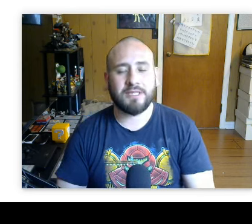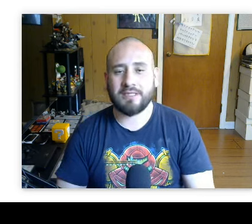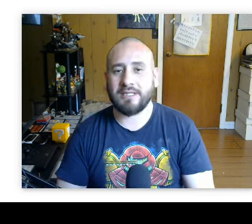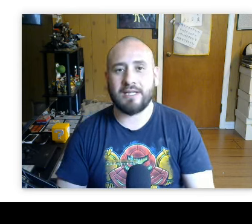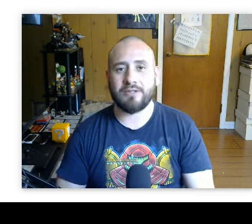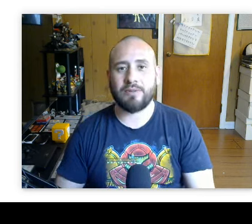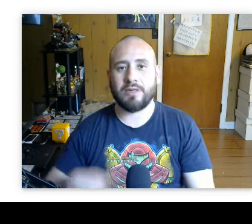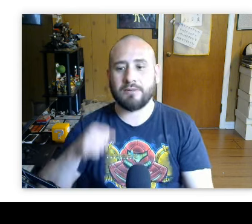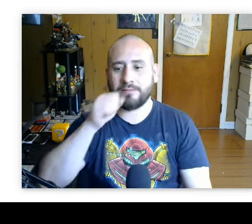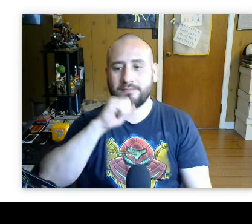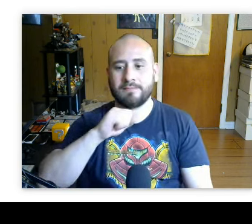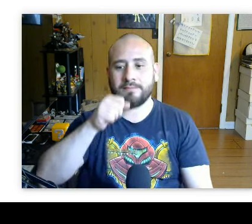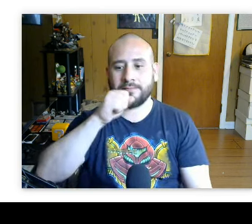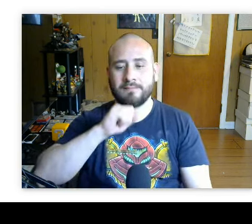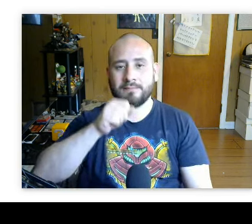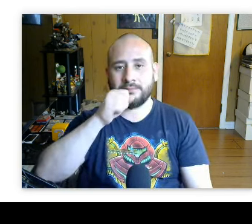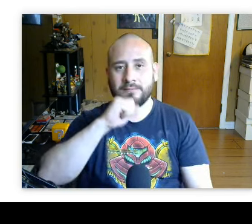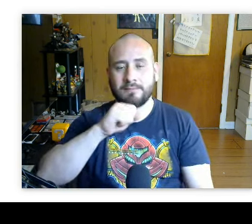Just eat an ice cream cone.